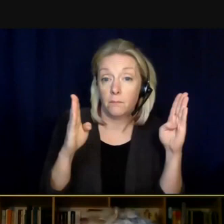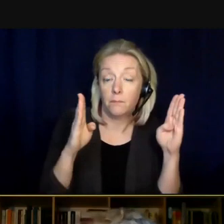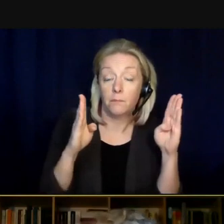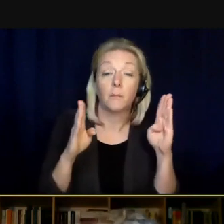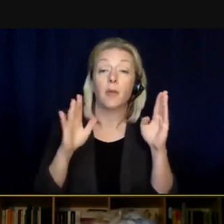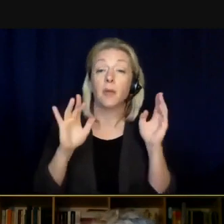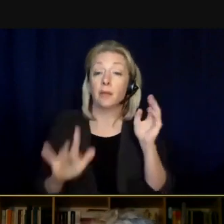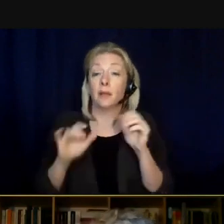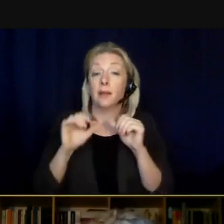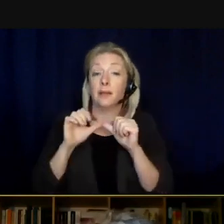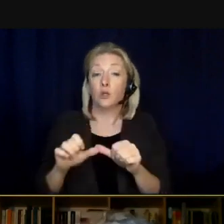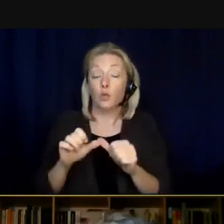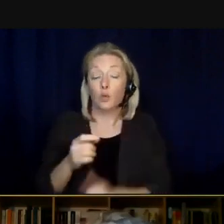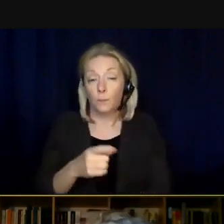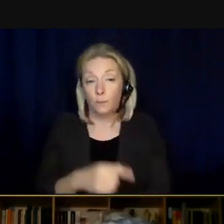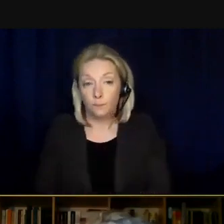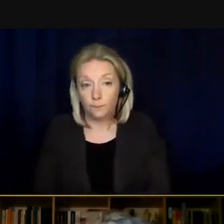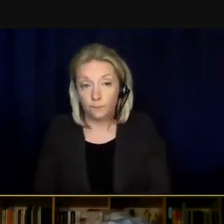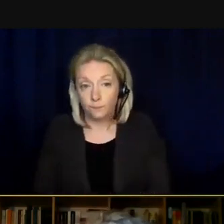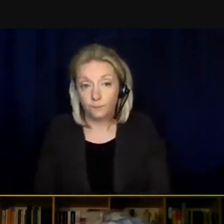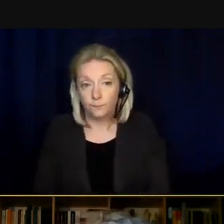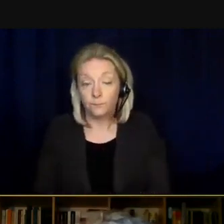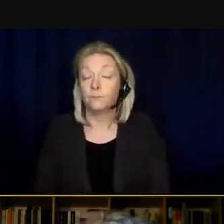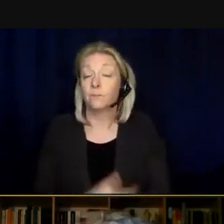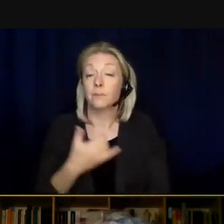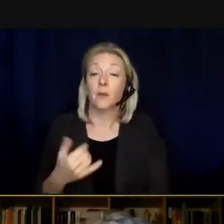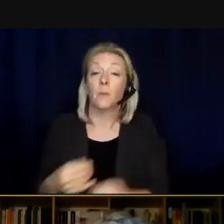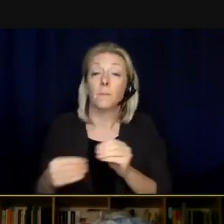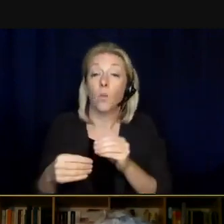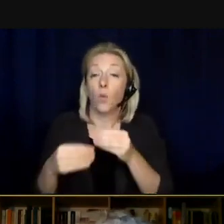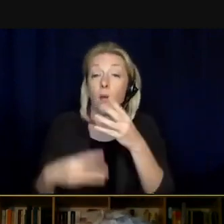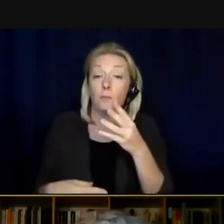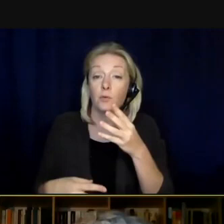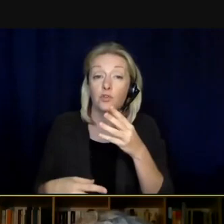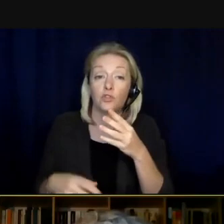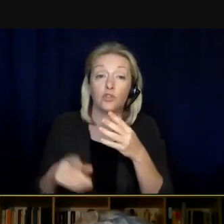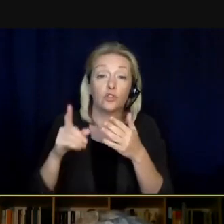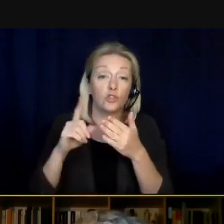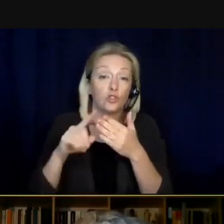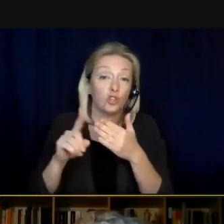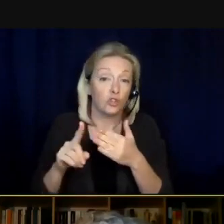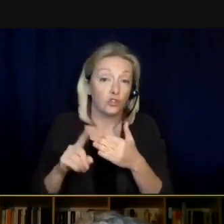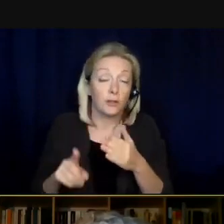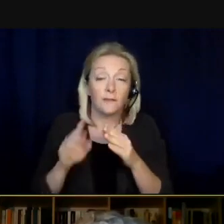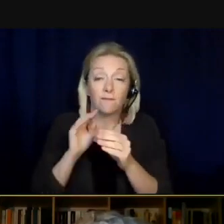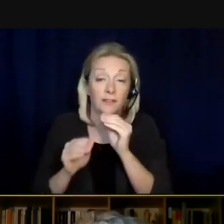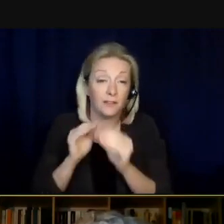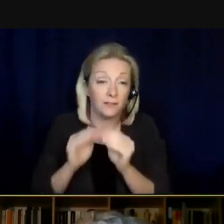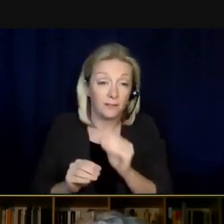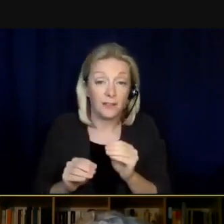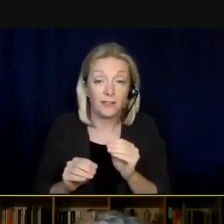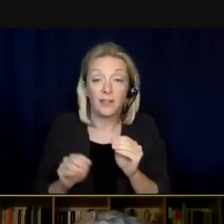Now what happens when you click continue is it gives you the option of checking everything and editing if you want. You want to